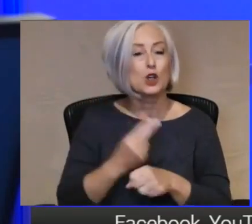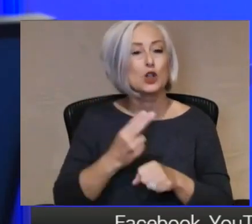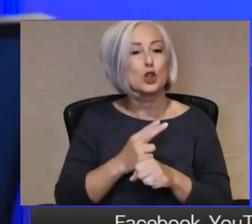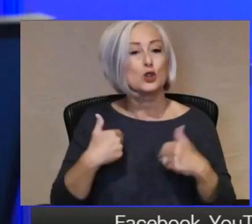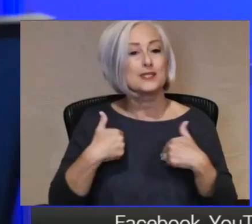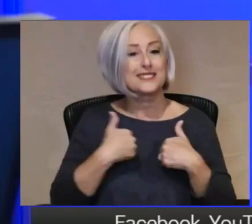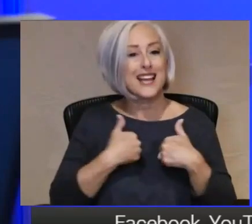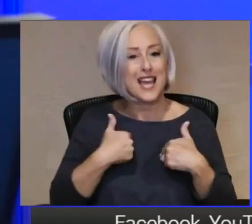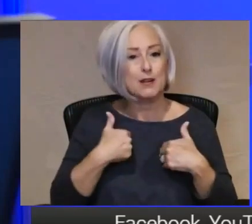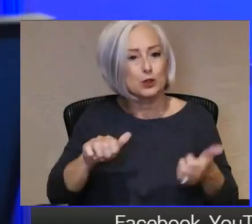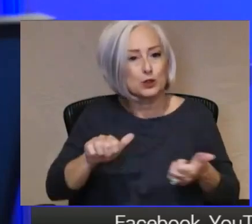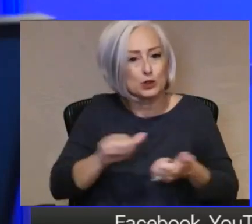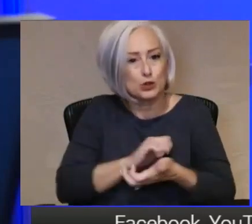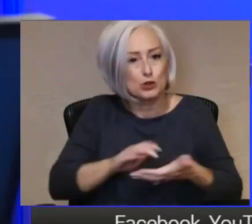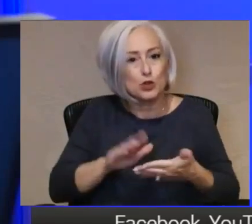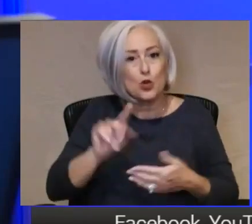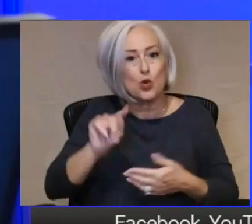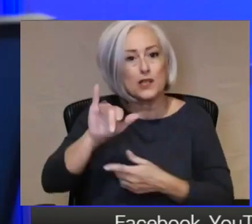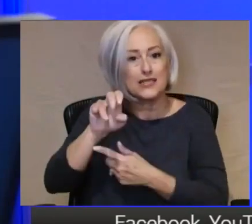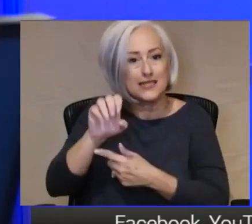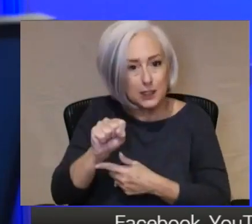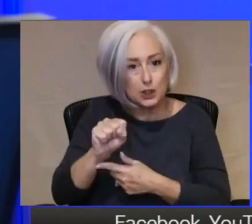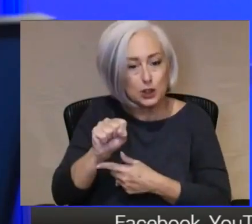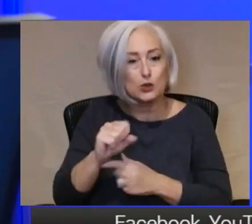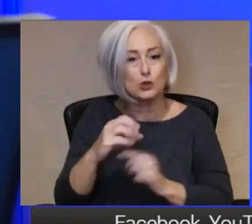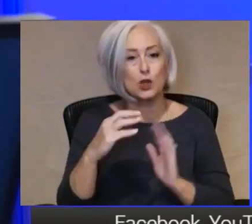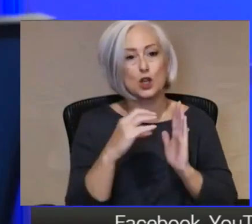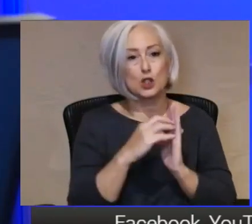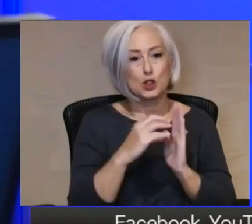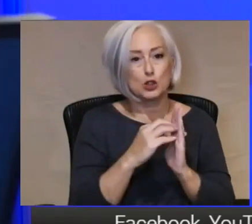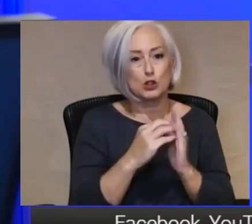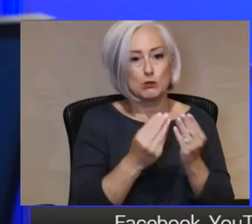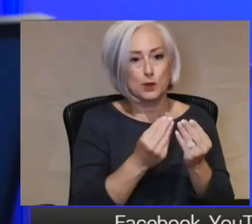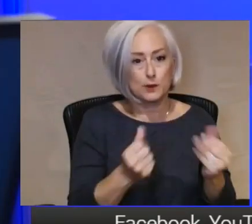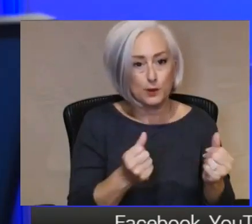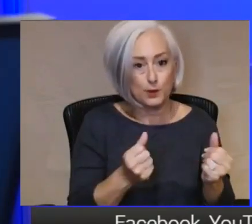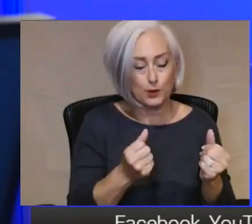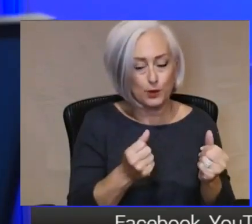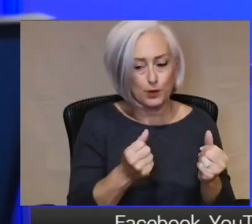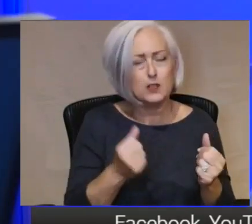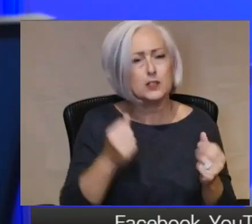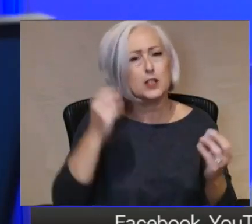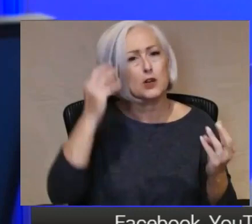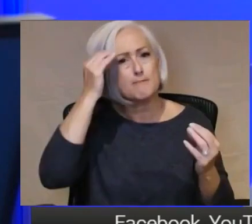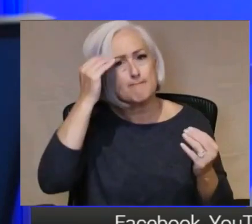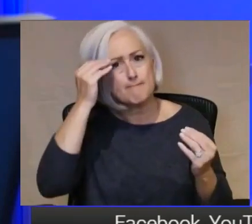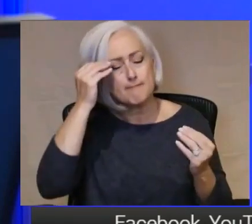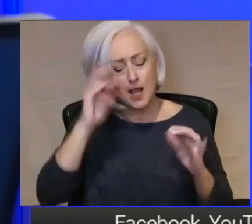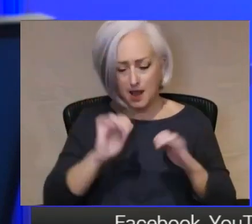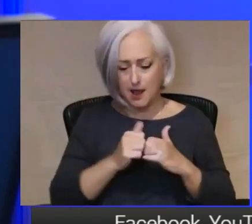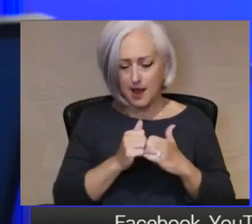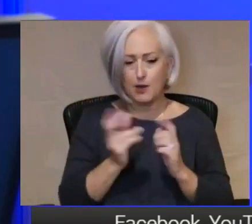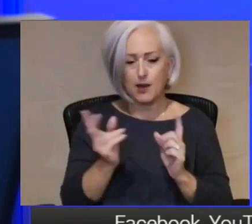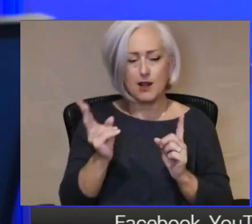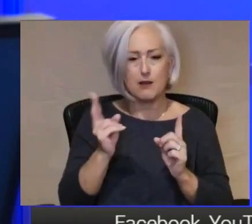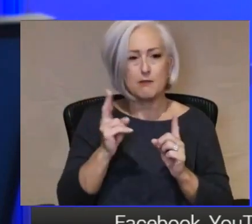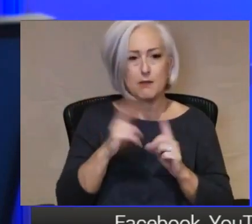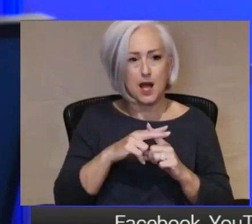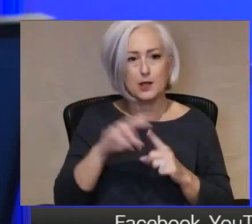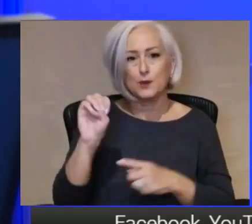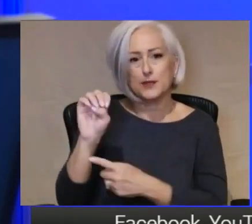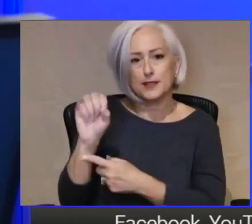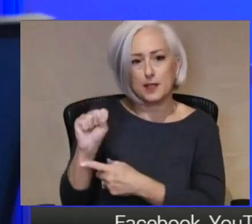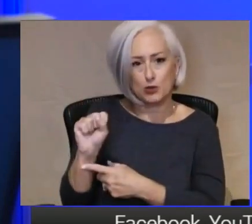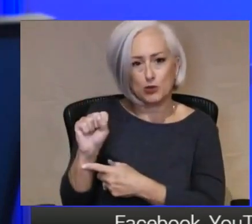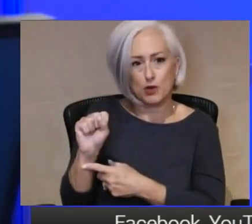has evolved over the years. And how it has come down to helping essential tremor is that more than 50, 60 years ago, we